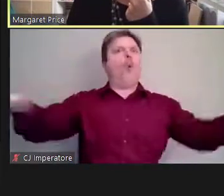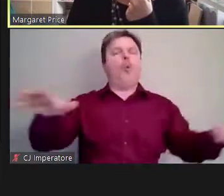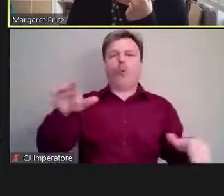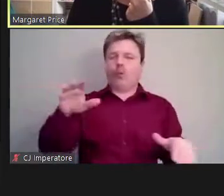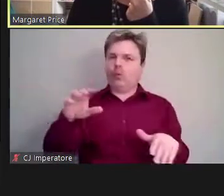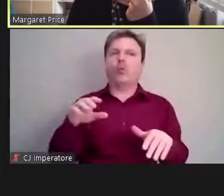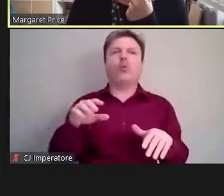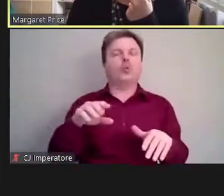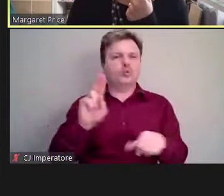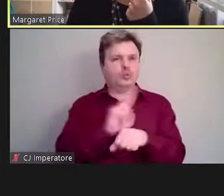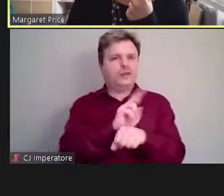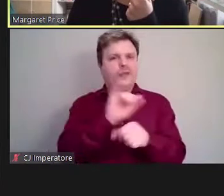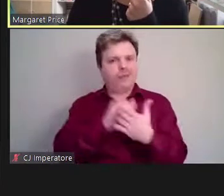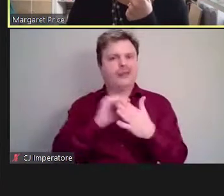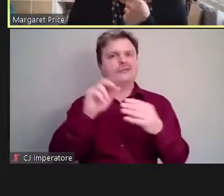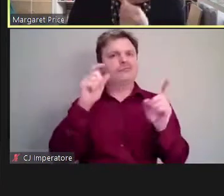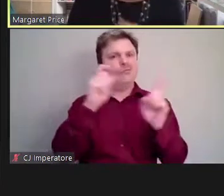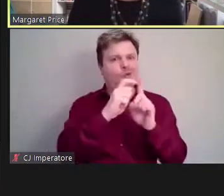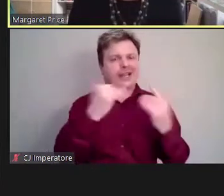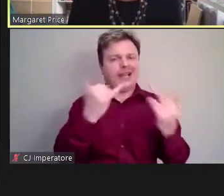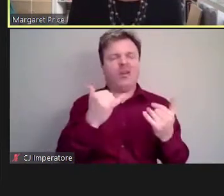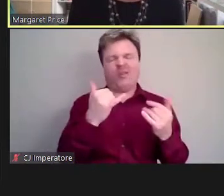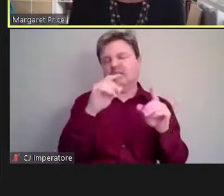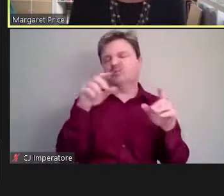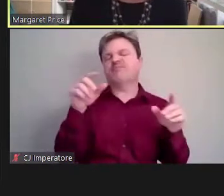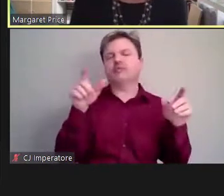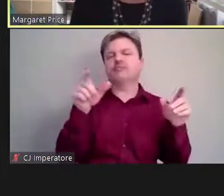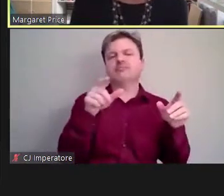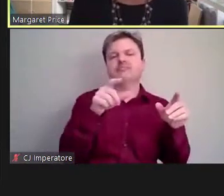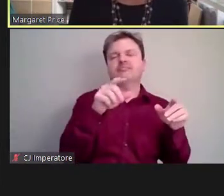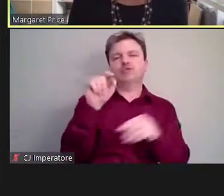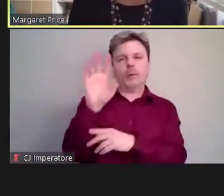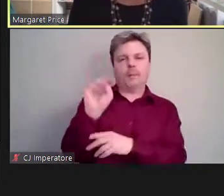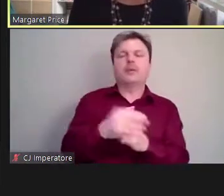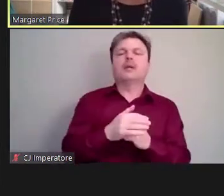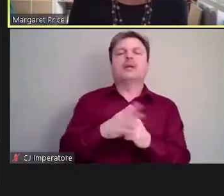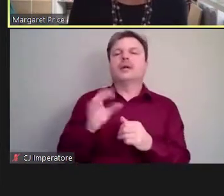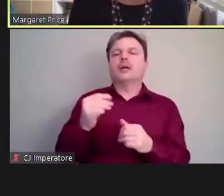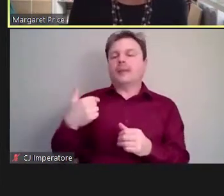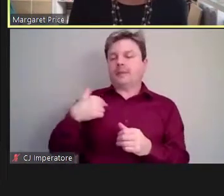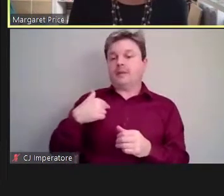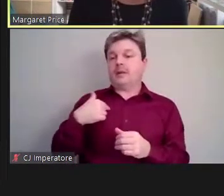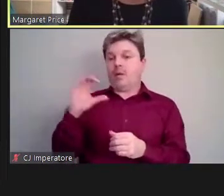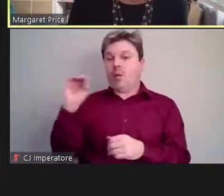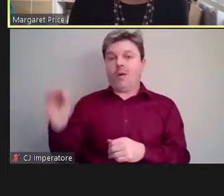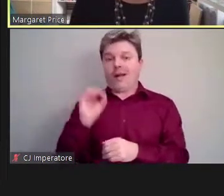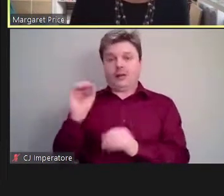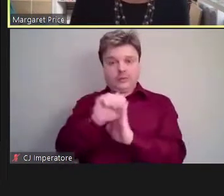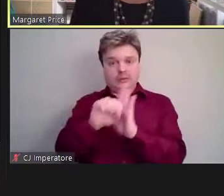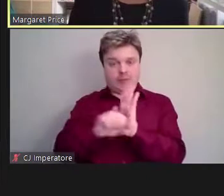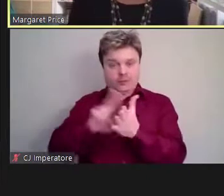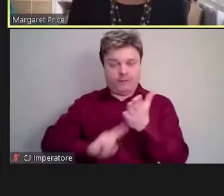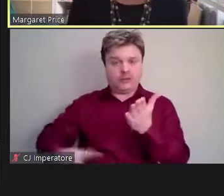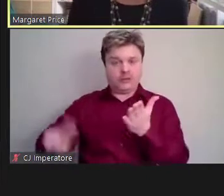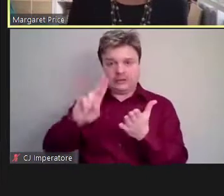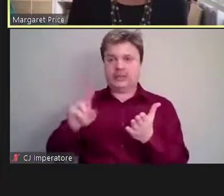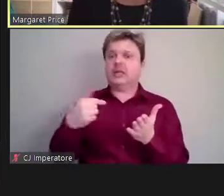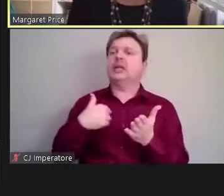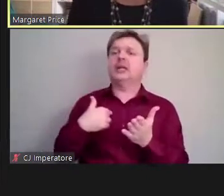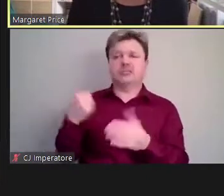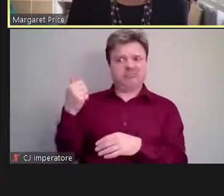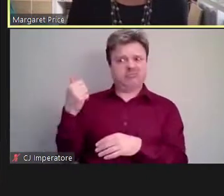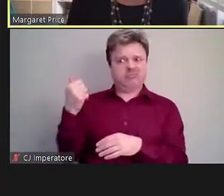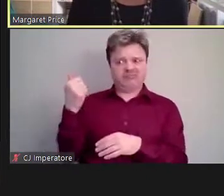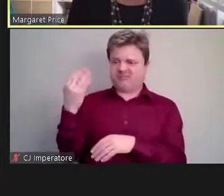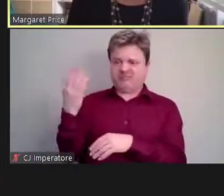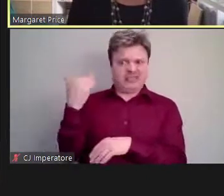My own university, Ohio State, has been using it quite liberally for several years now. The first instance